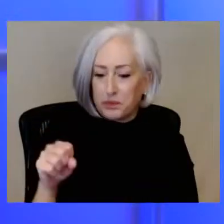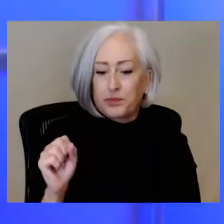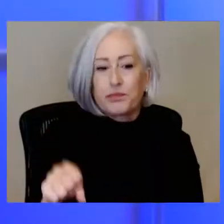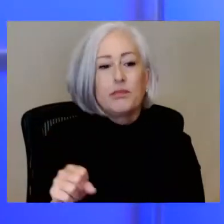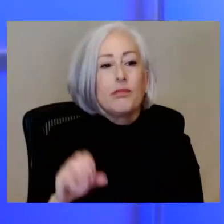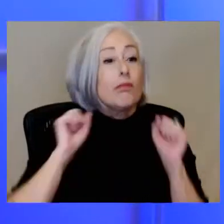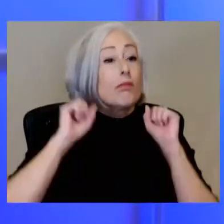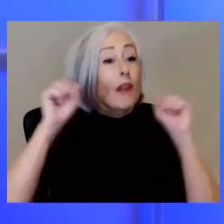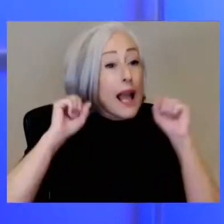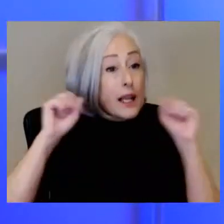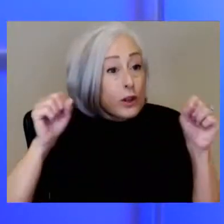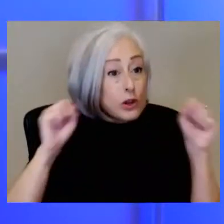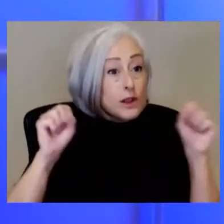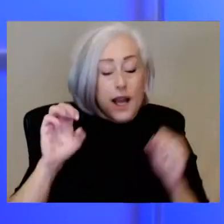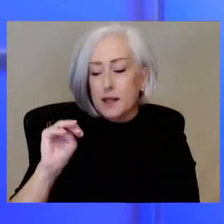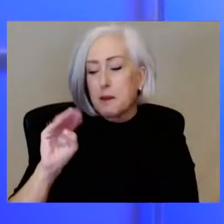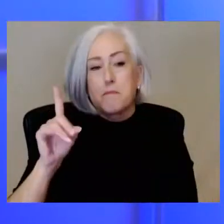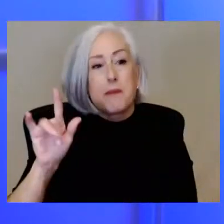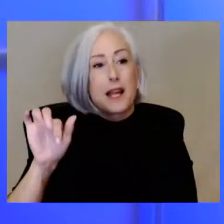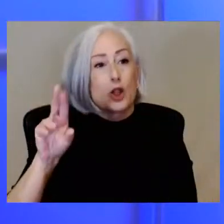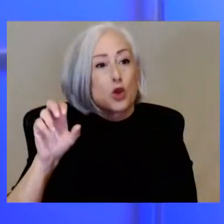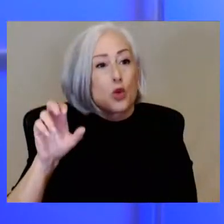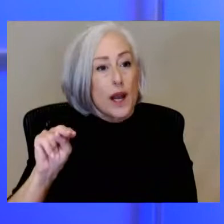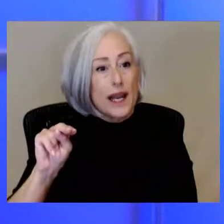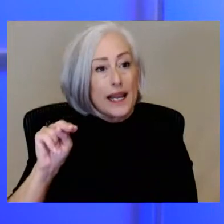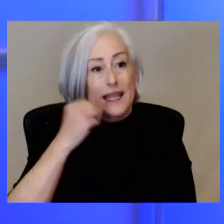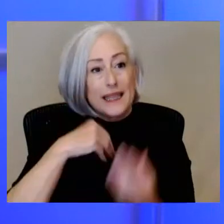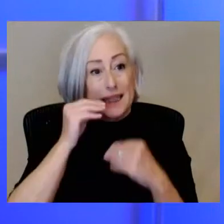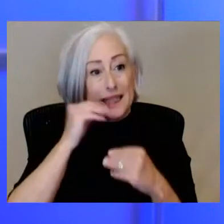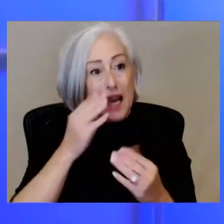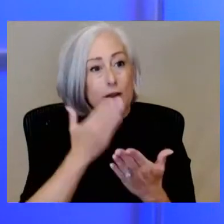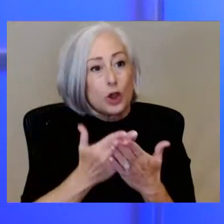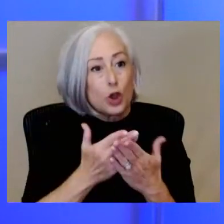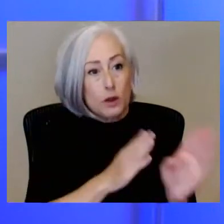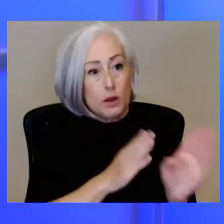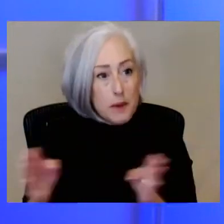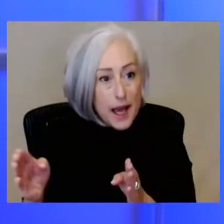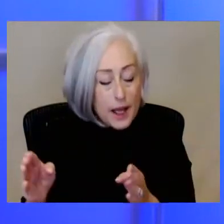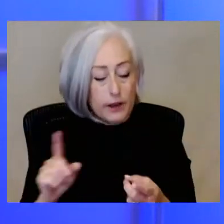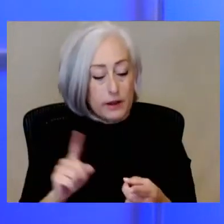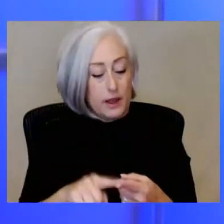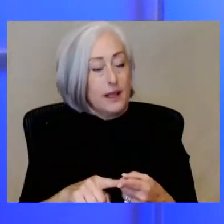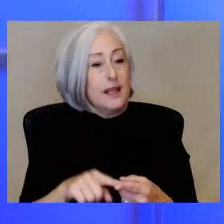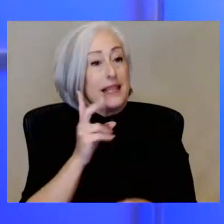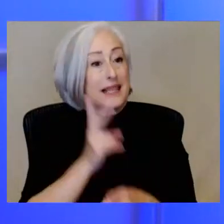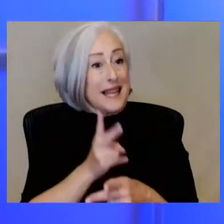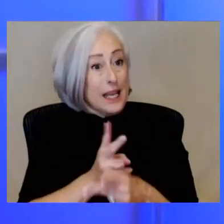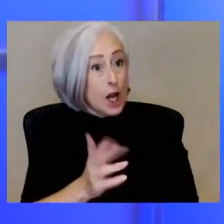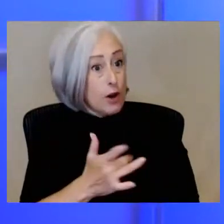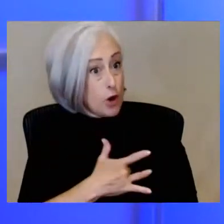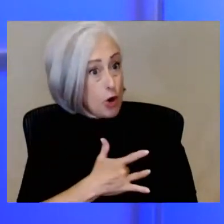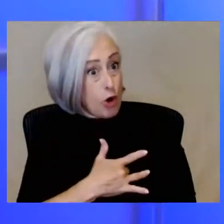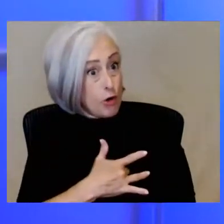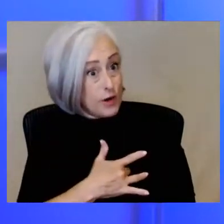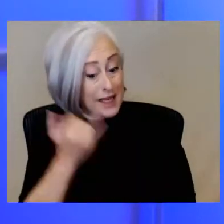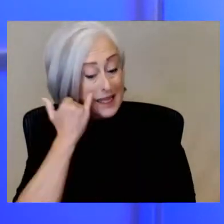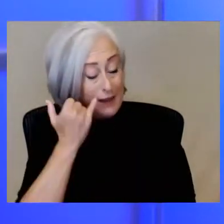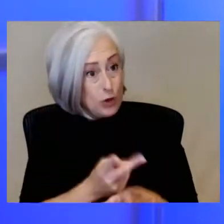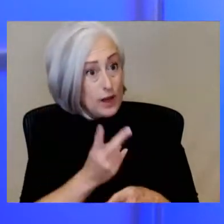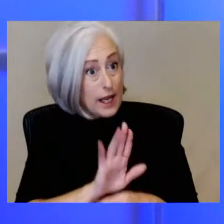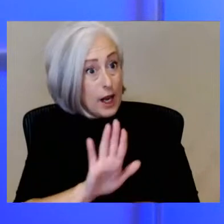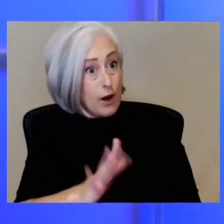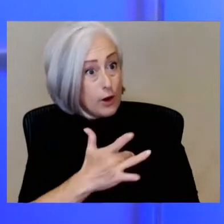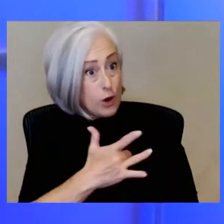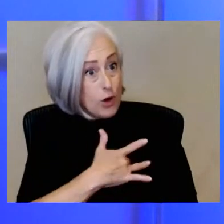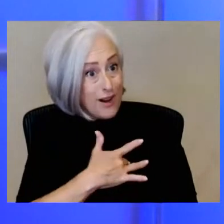exercise, Mediterranean diet is a good pattern, and then take care of your heart. If you're taking care of your heart, you're taking care of your brain. And so that's probably the best we know